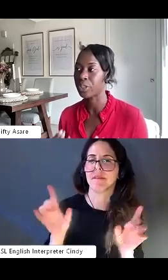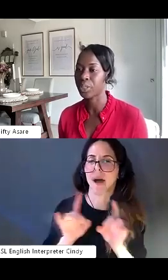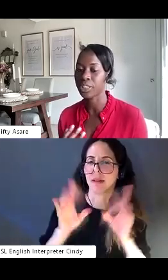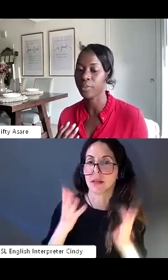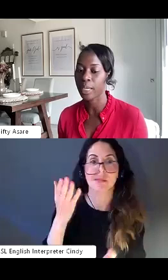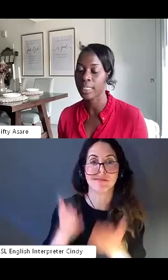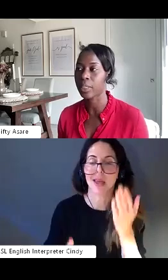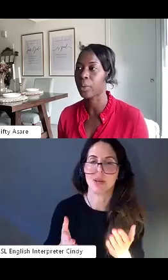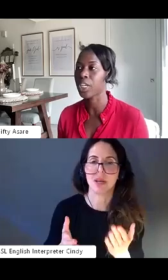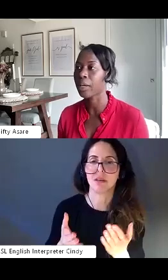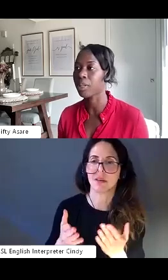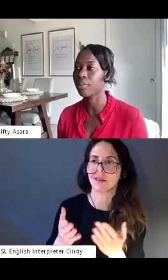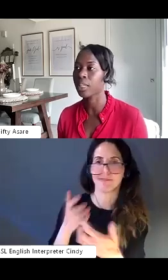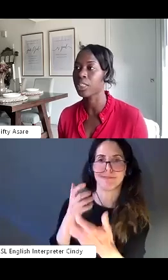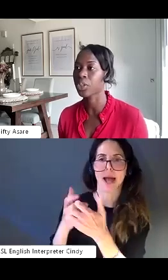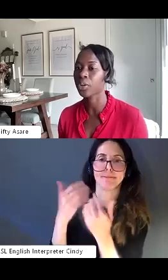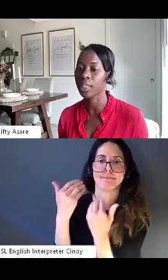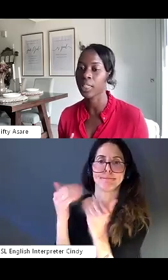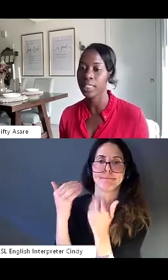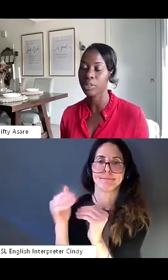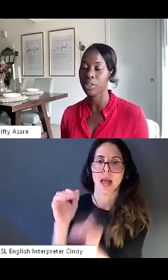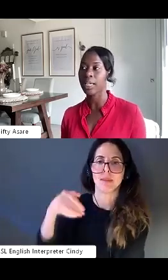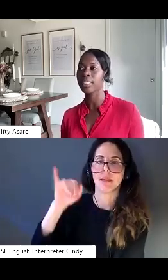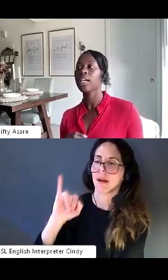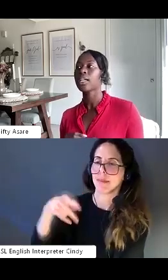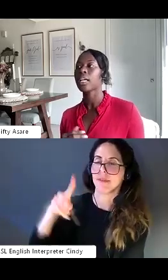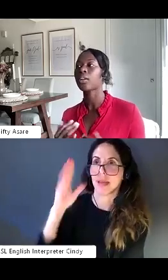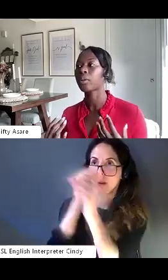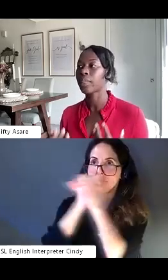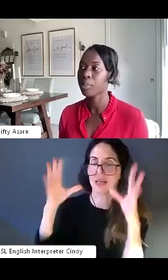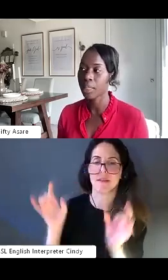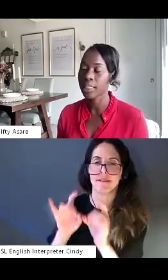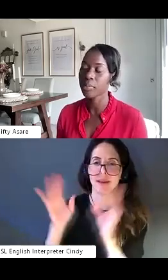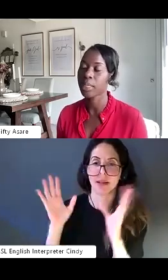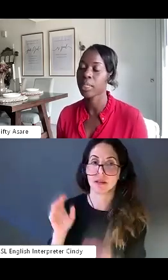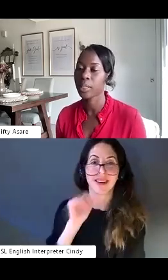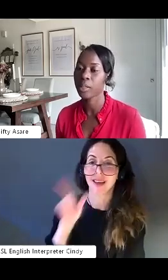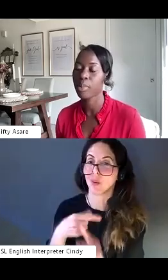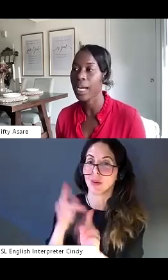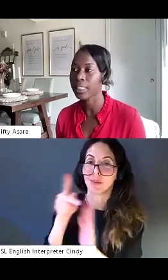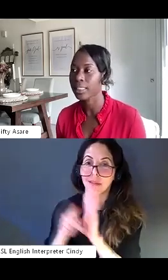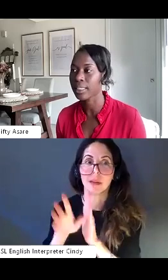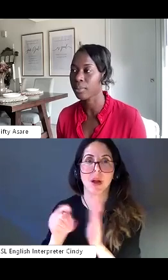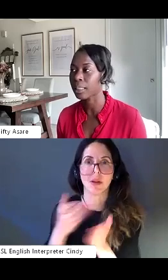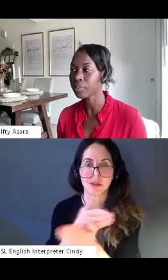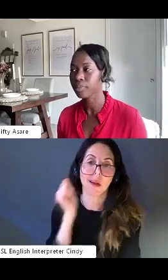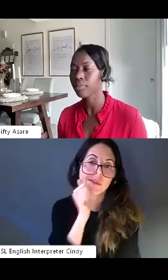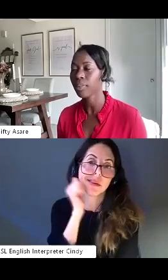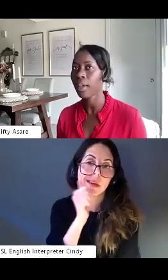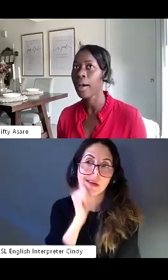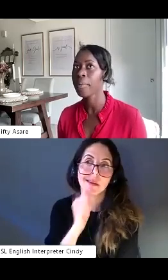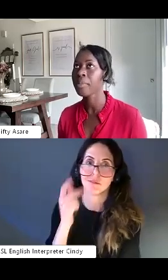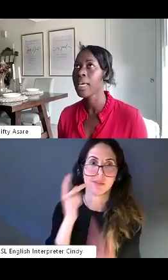the restrictive ways in which IPV is currently conceptualized, not only within policy, but within practice as well.